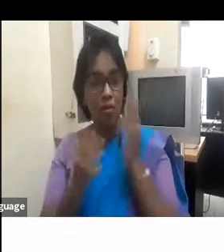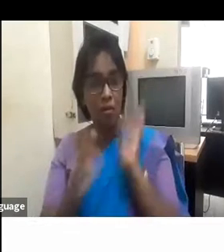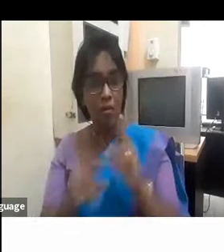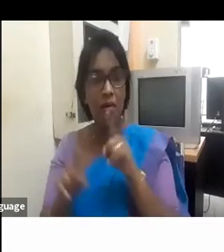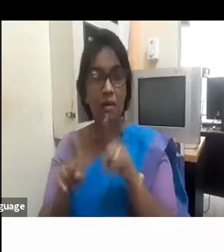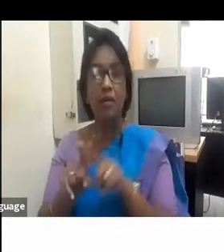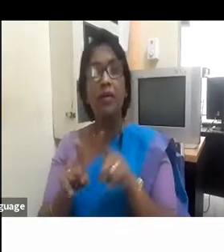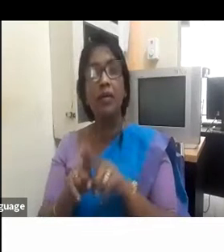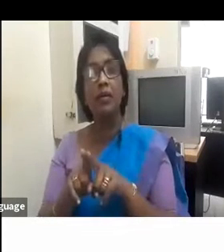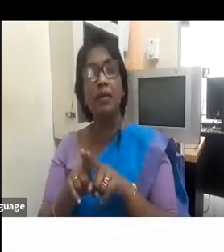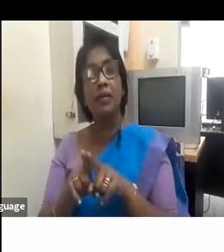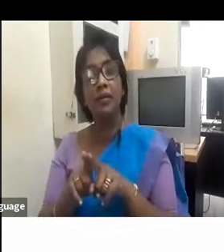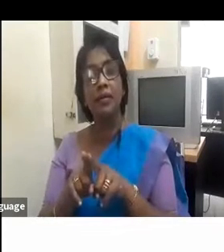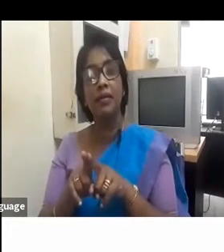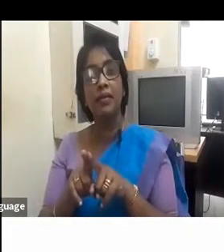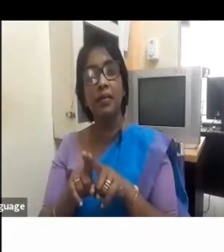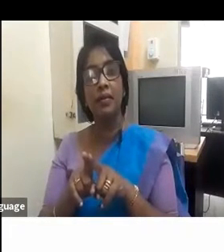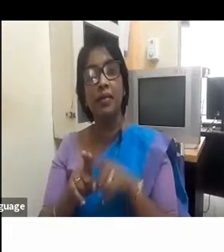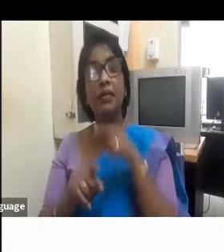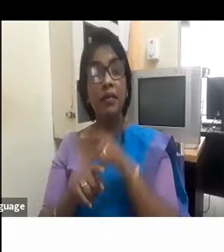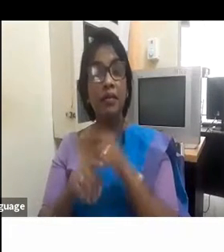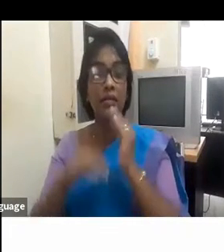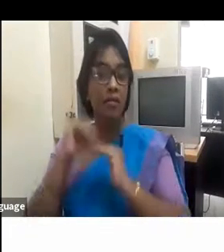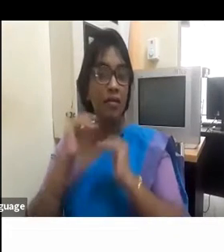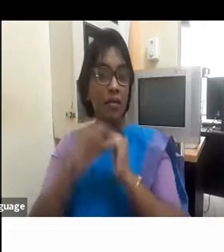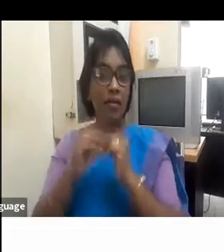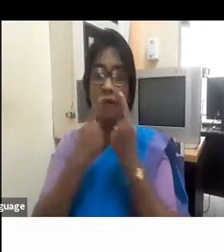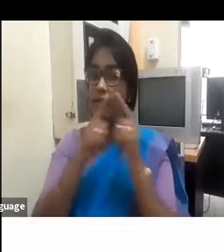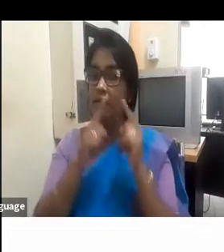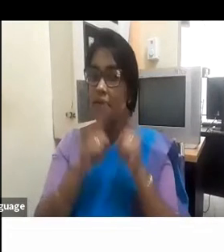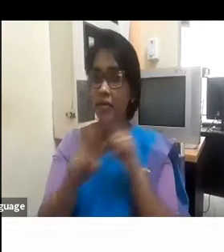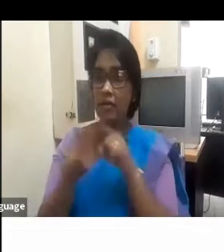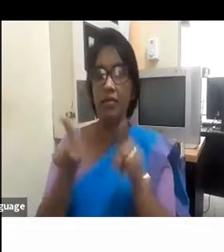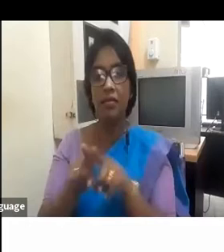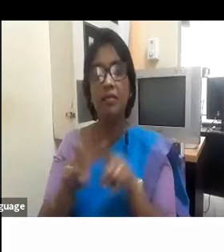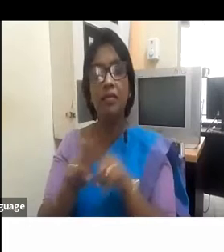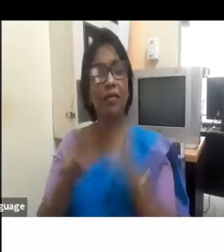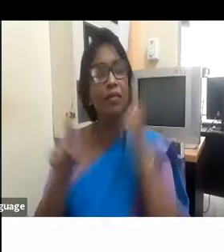Professor Mangala, you want to add on to that based on your experiences?